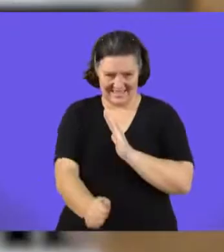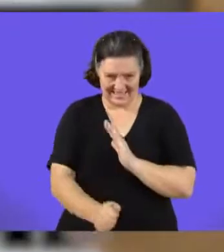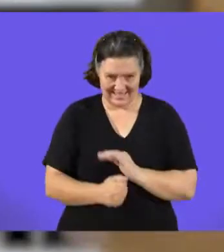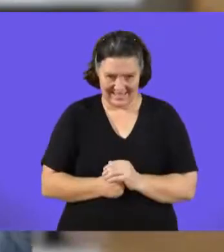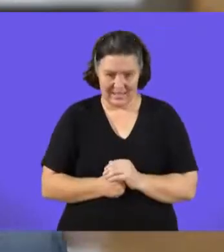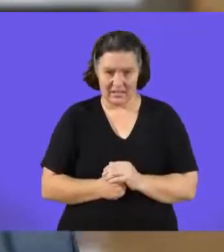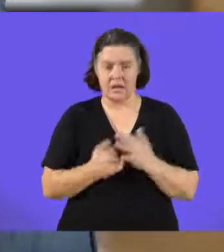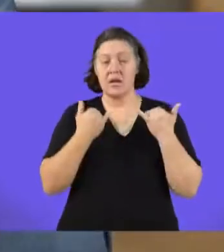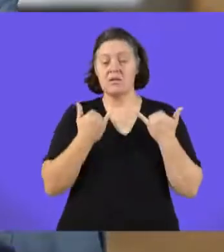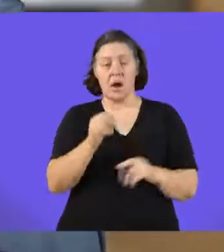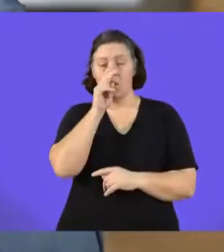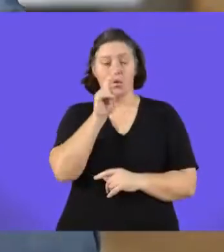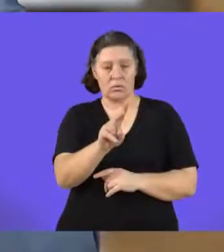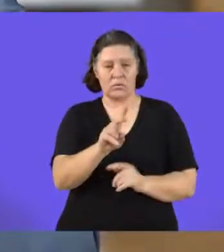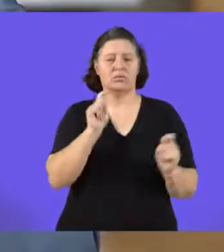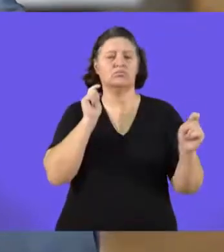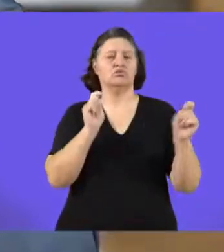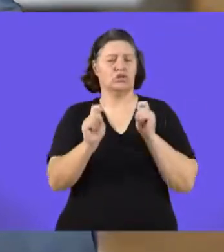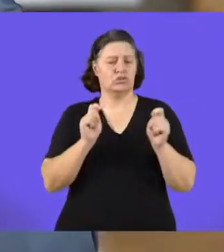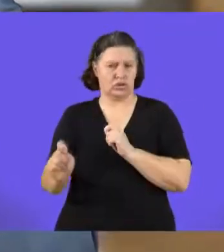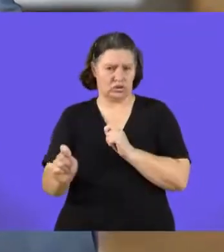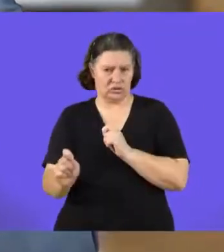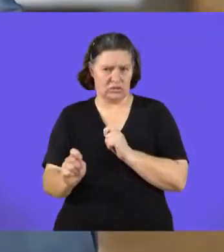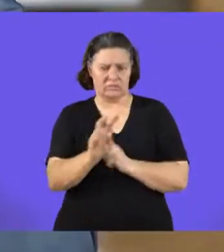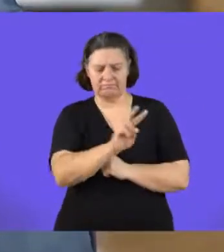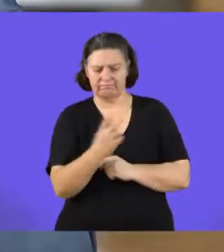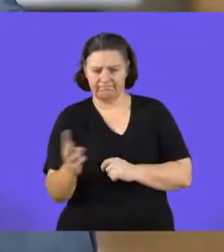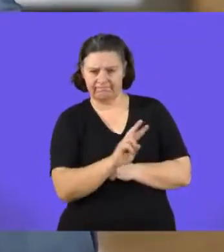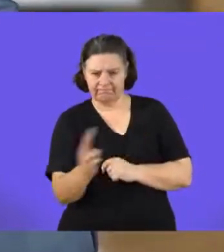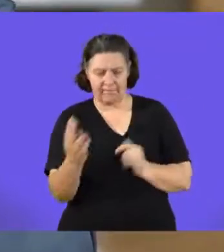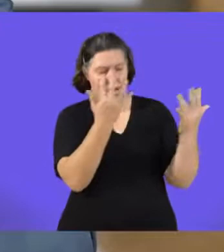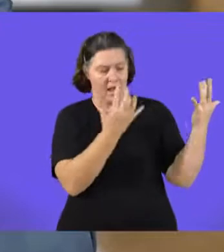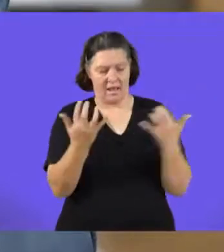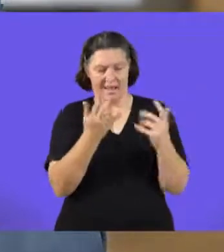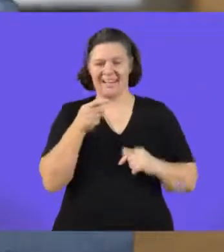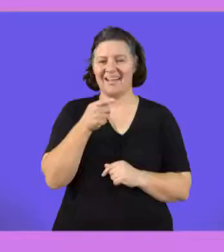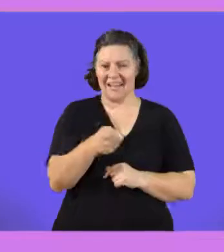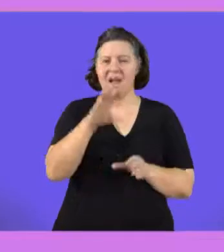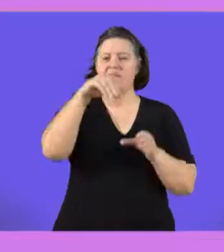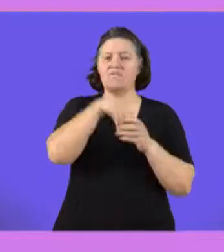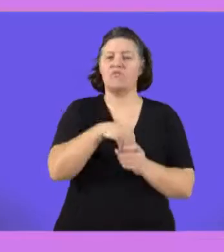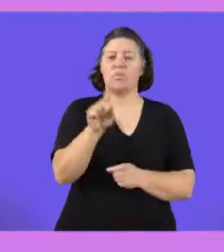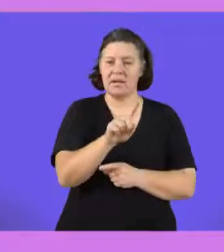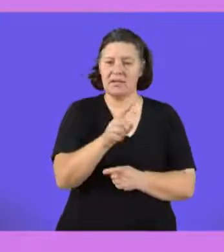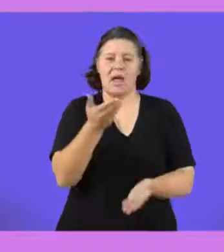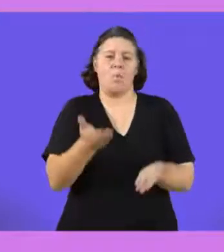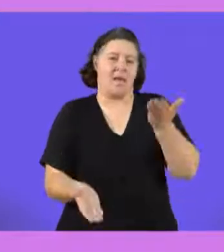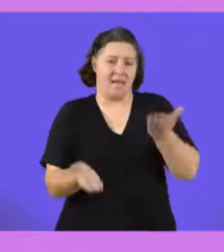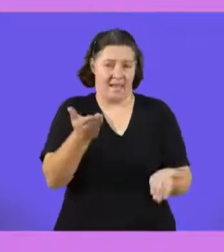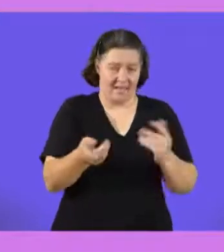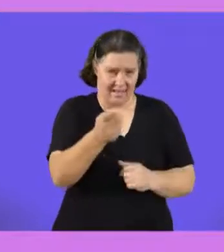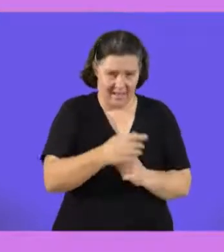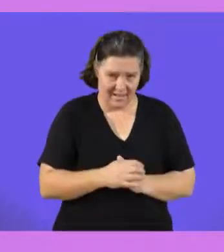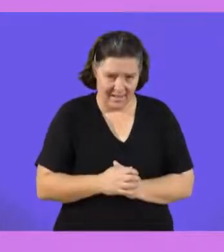basic skills. Right, so now we will be looking at conversions and calculations for that matter involving units of